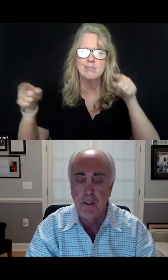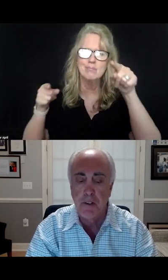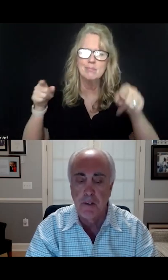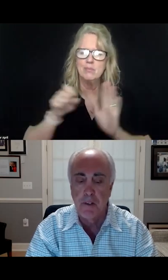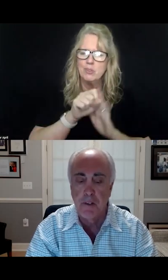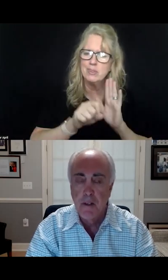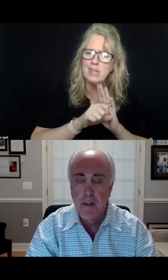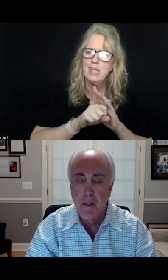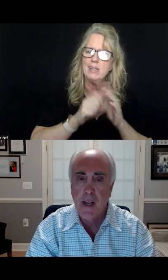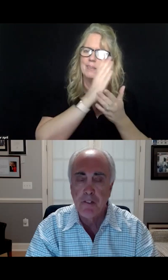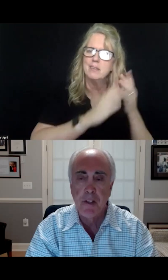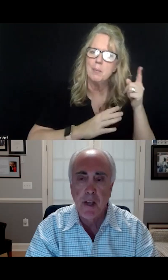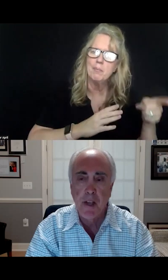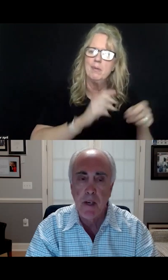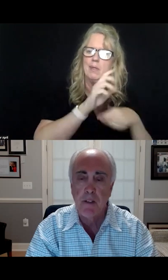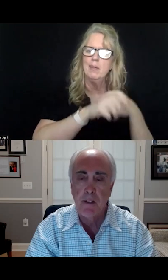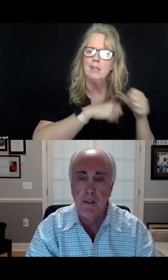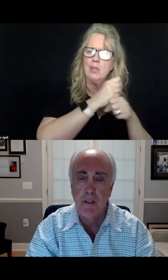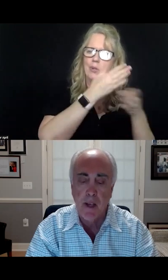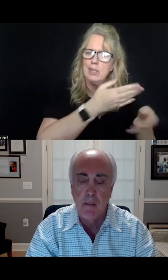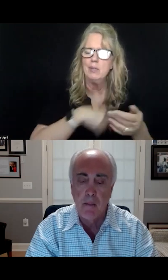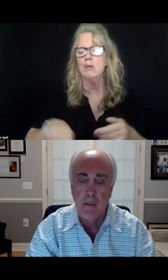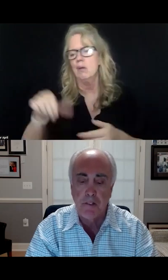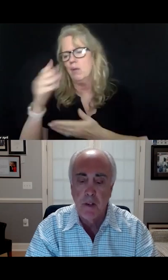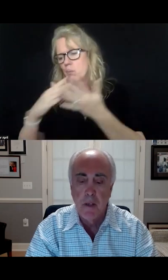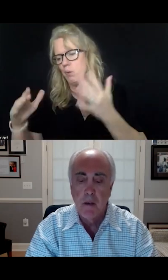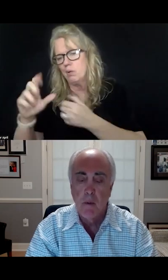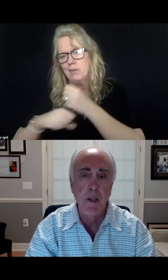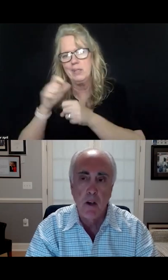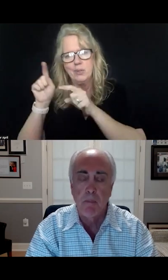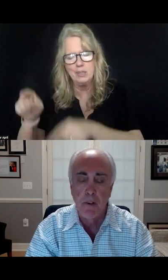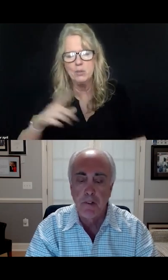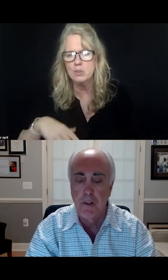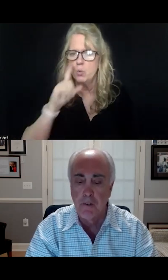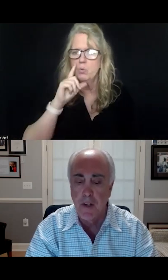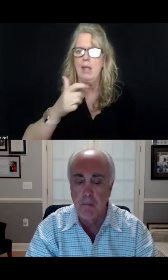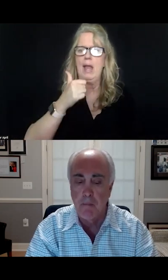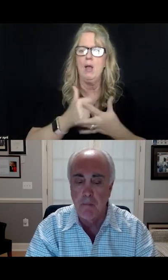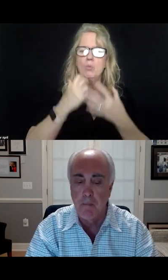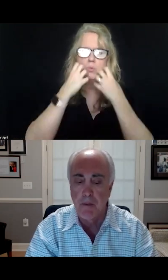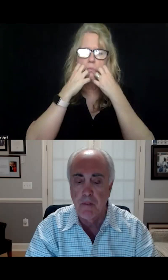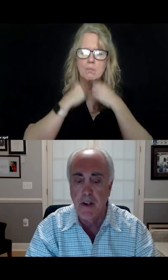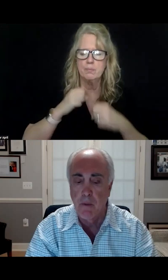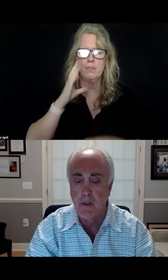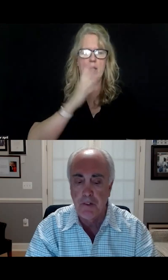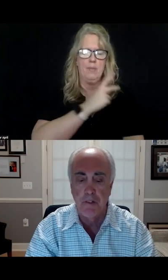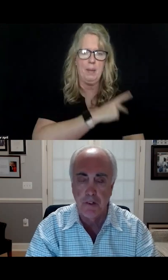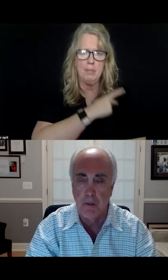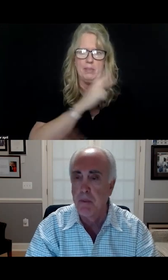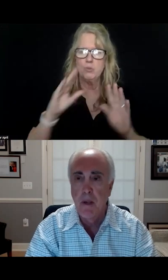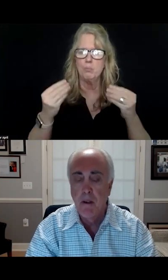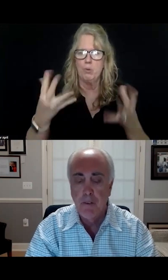of the year. So the counseling compact and other compacts really help preserve that patient-provider